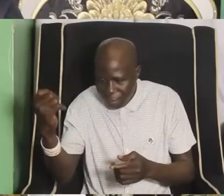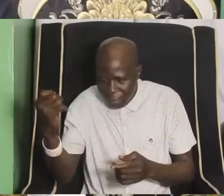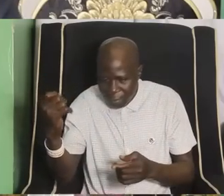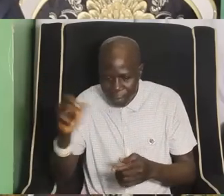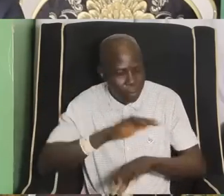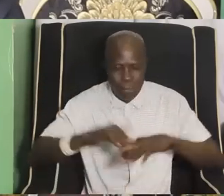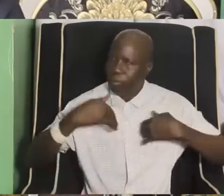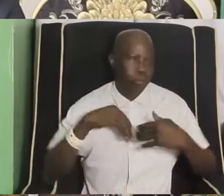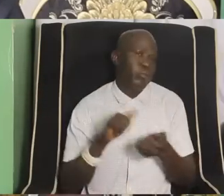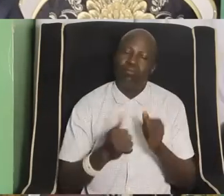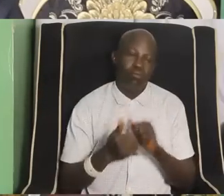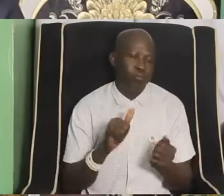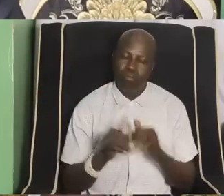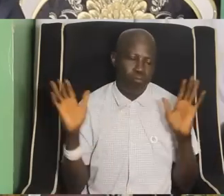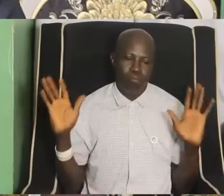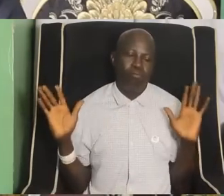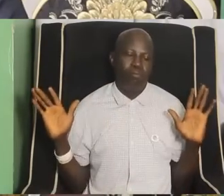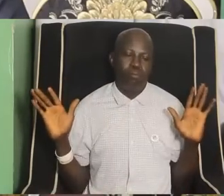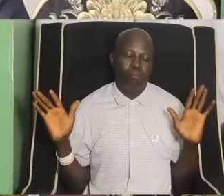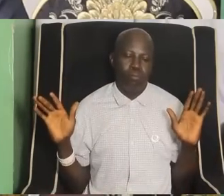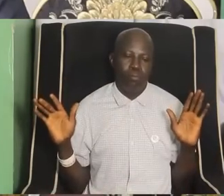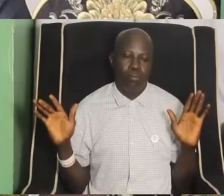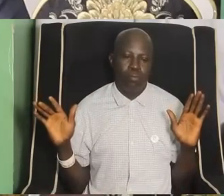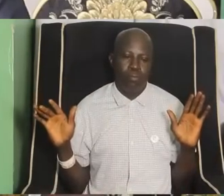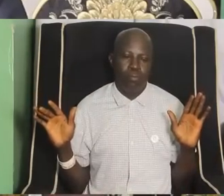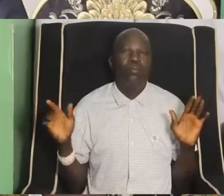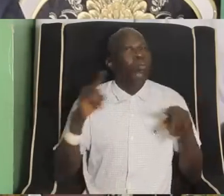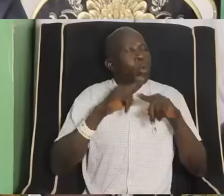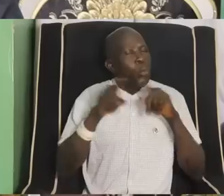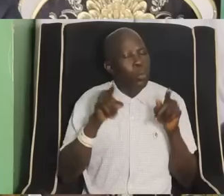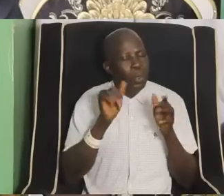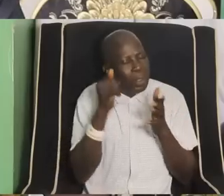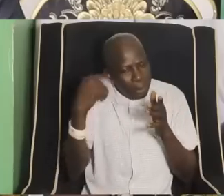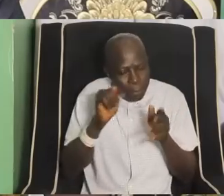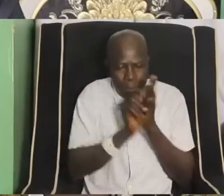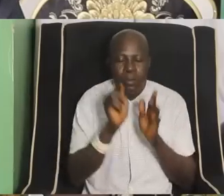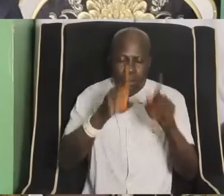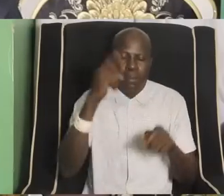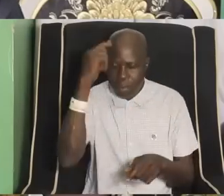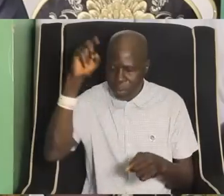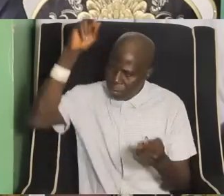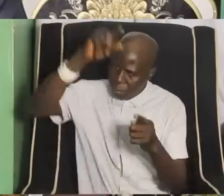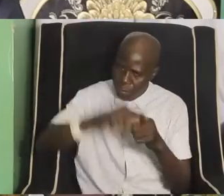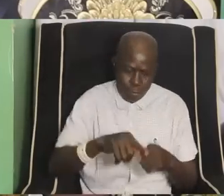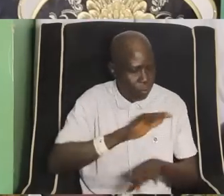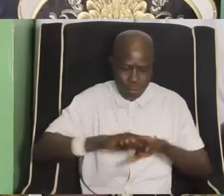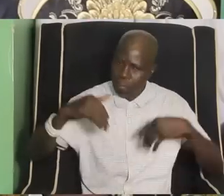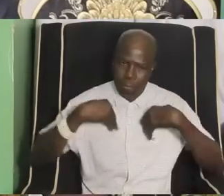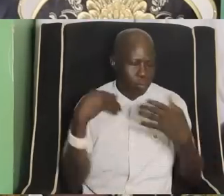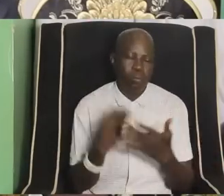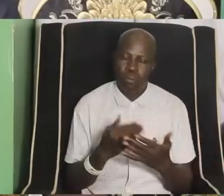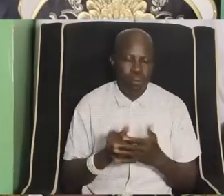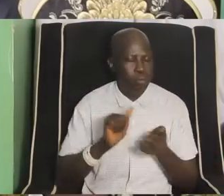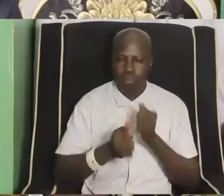oh, Nisoro, doesn't have any problem. So when to one la, Lanye, see, but the person they drank to, oh, no, Tinisoro, doesn't